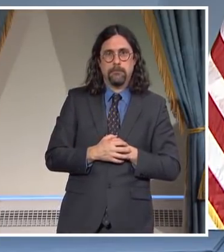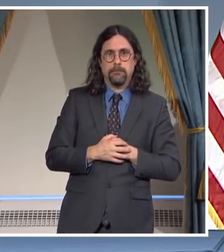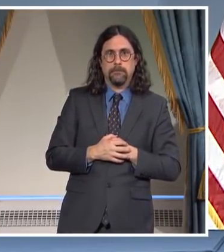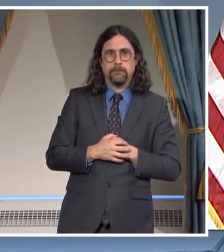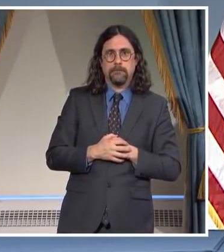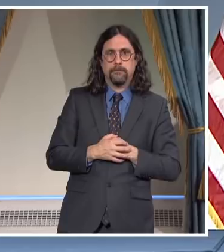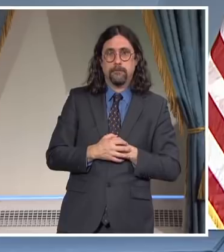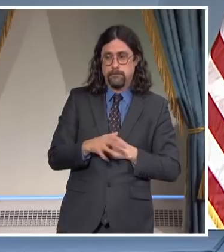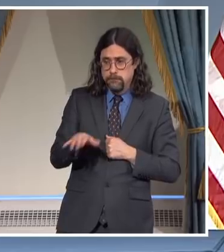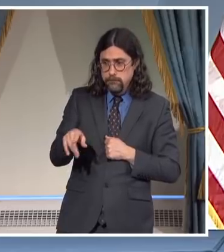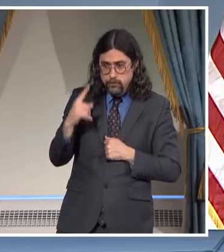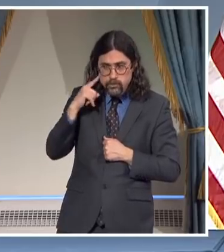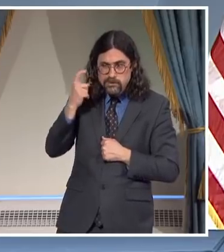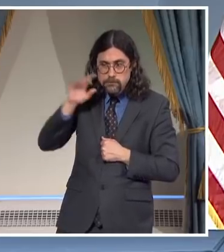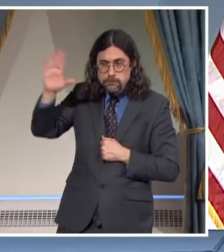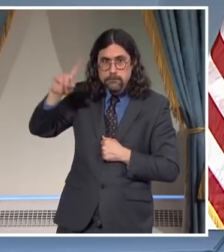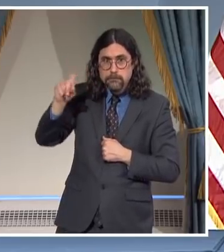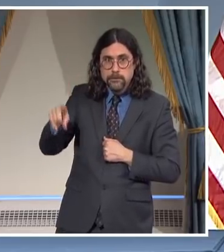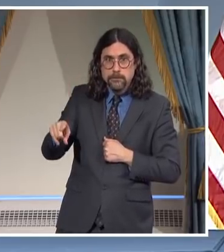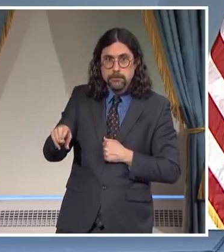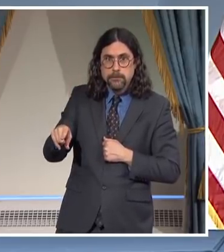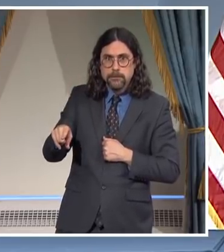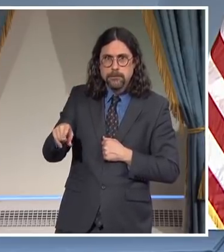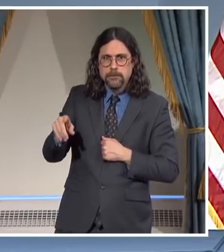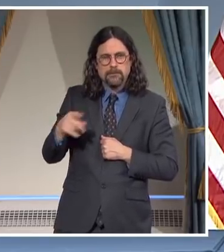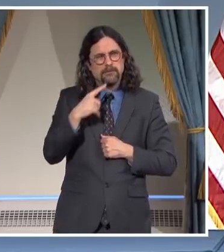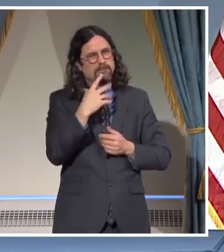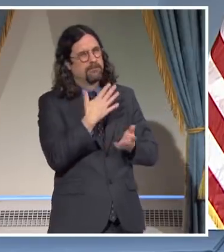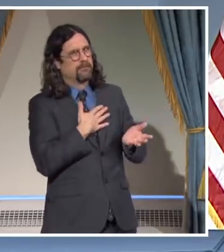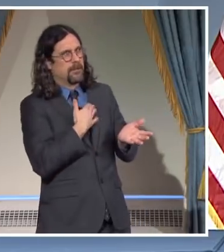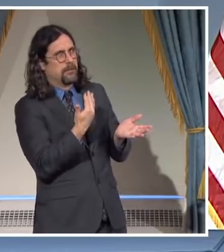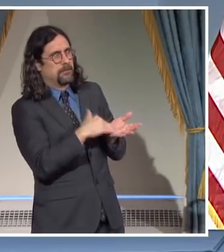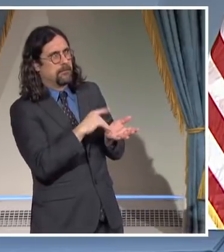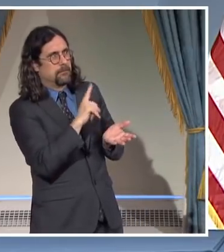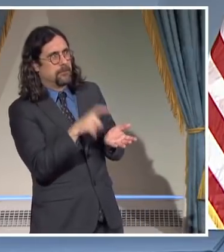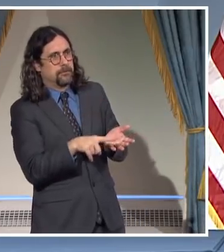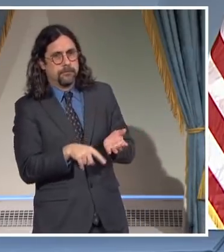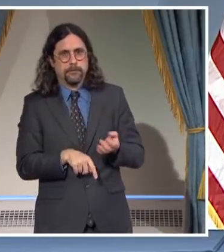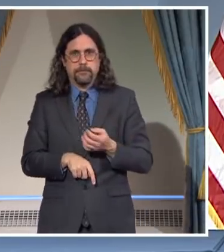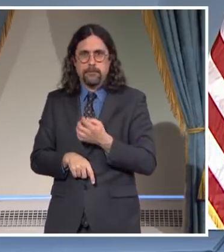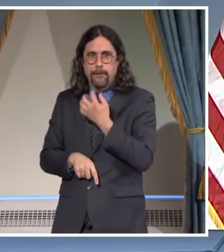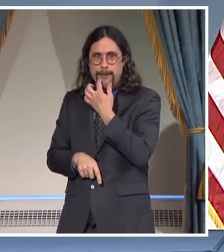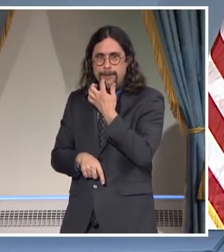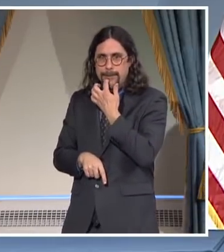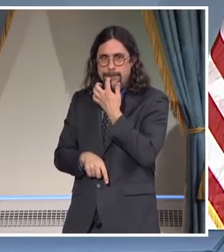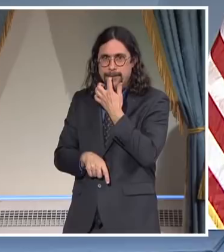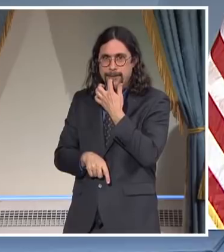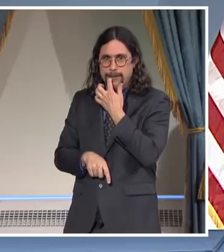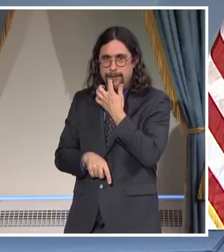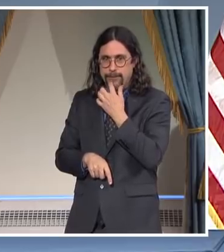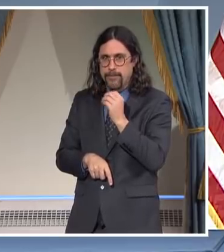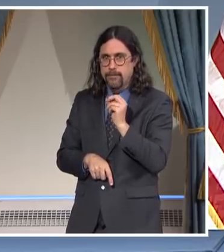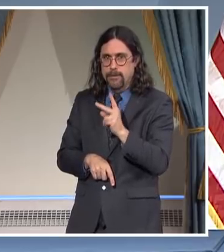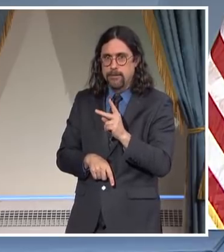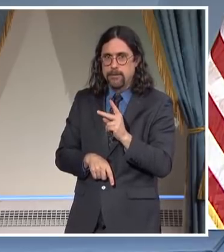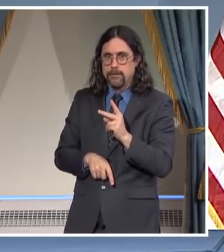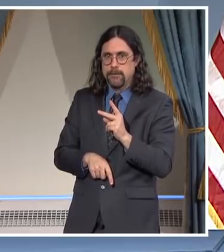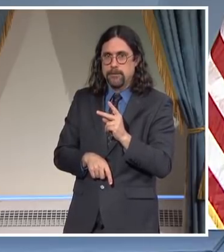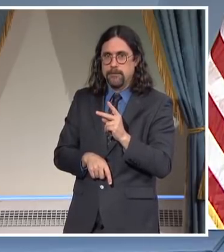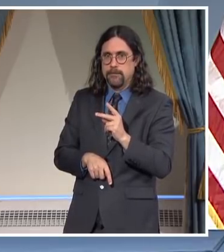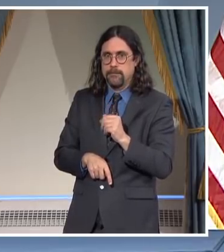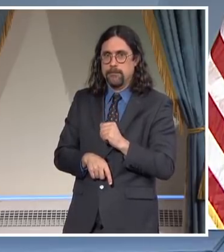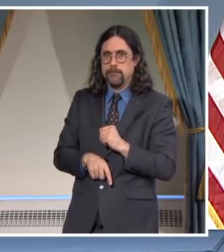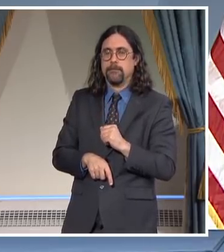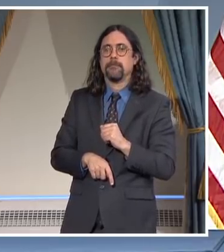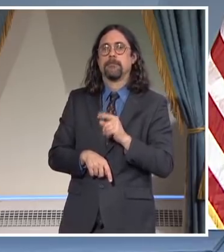questions? Can you repeat those questions, Rima, please? Yeah. Hi, Mr. Chancellor. So I'm wondering